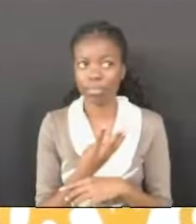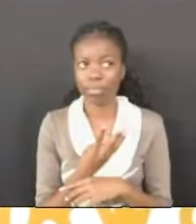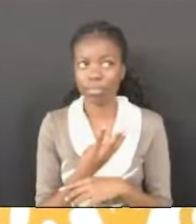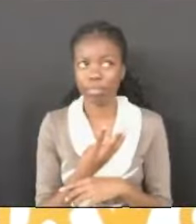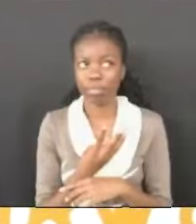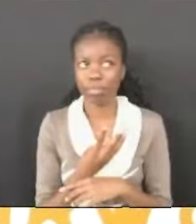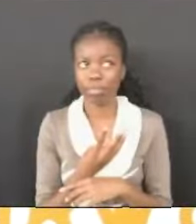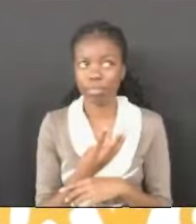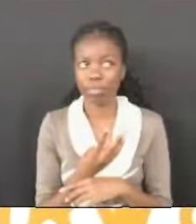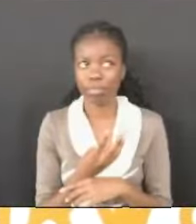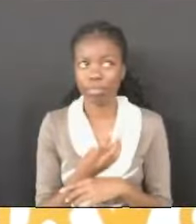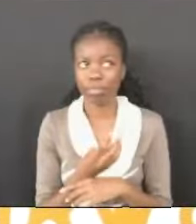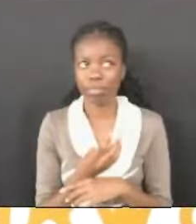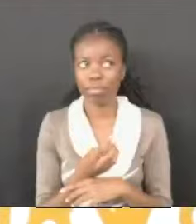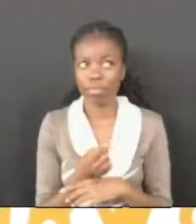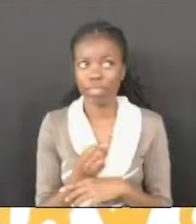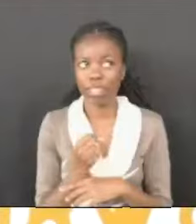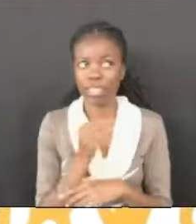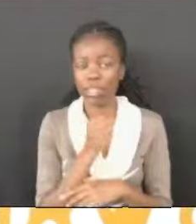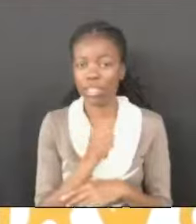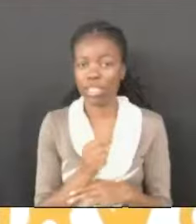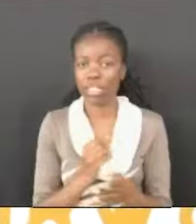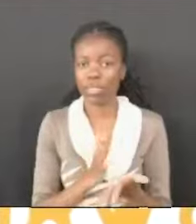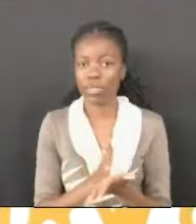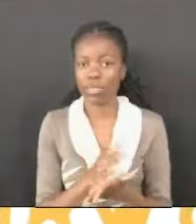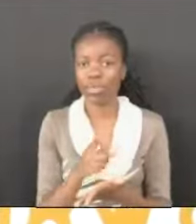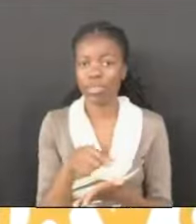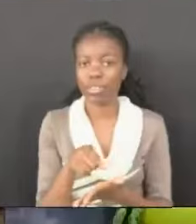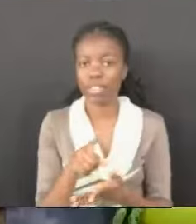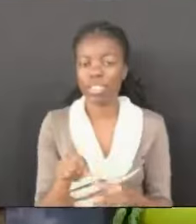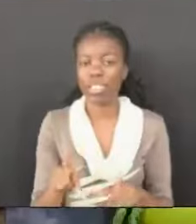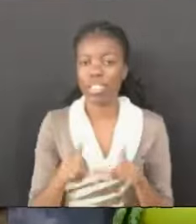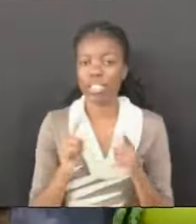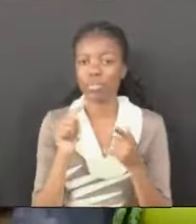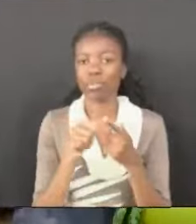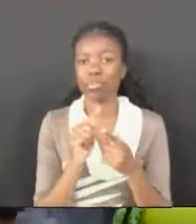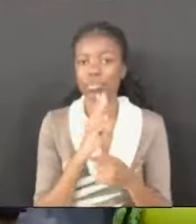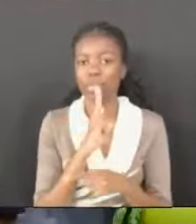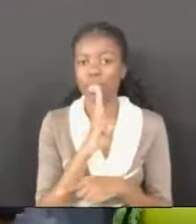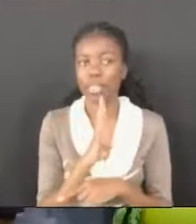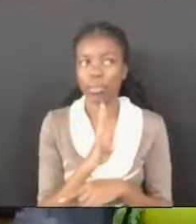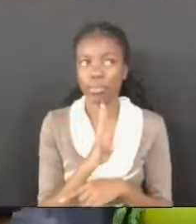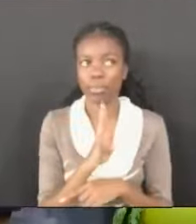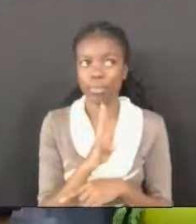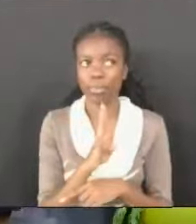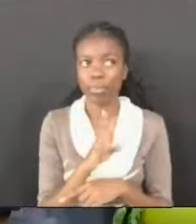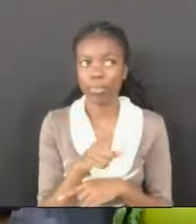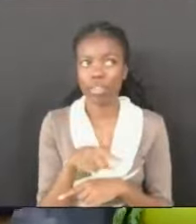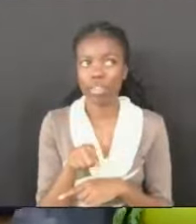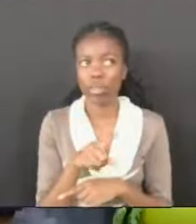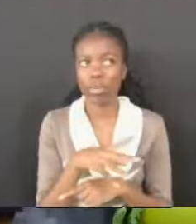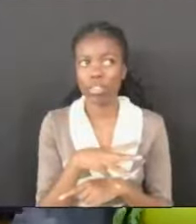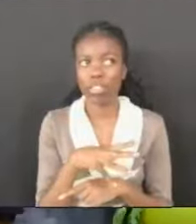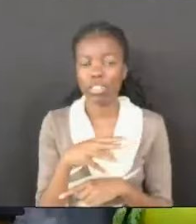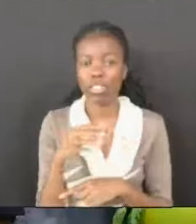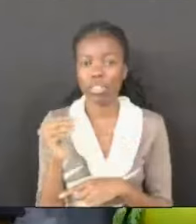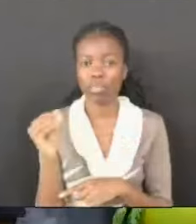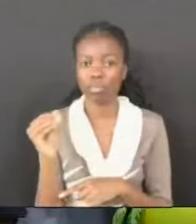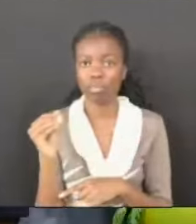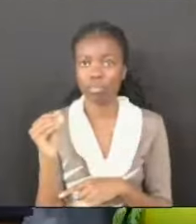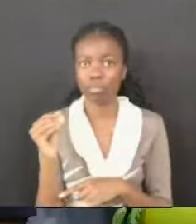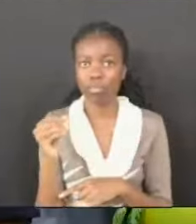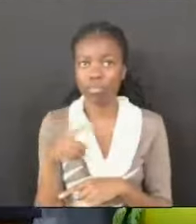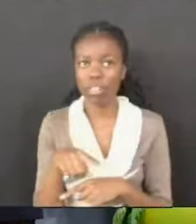Always true we mean to be. We know our